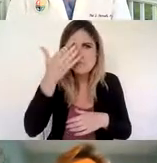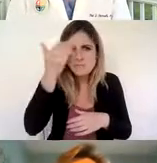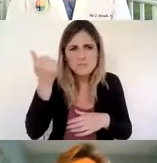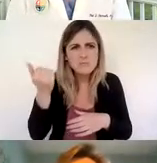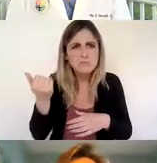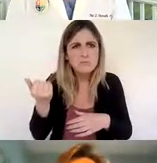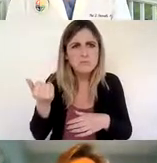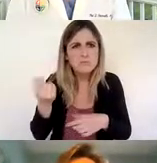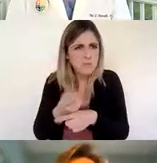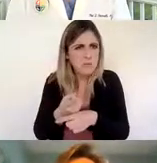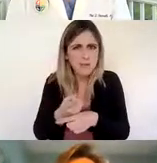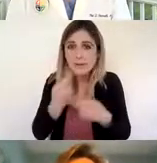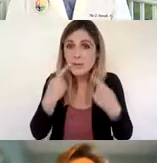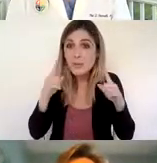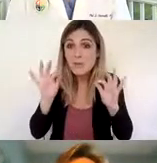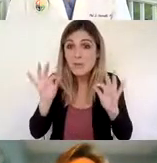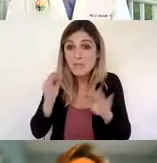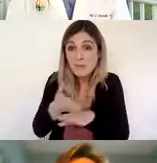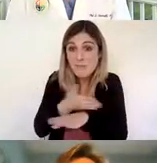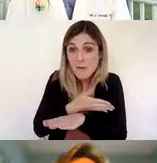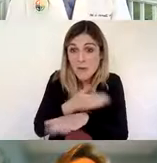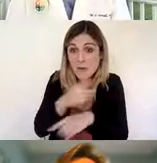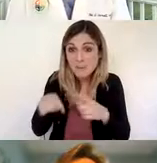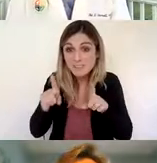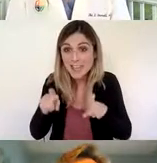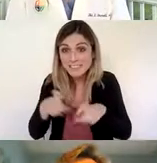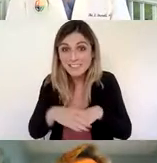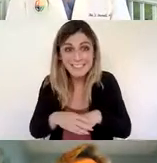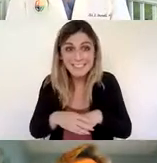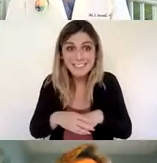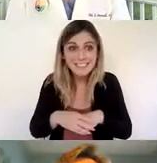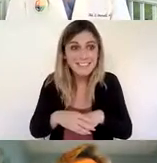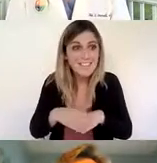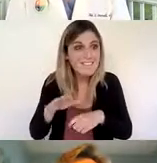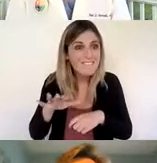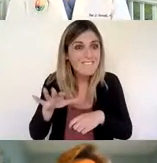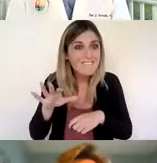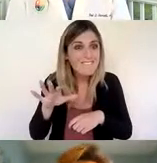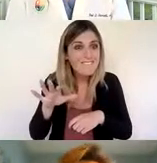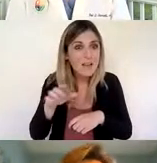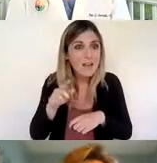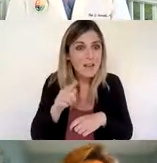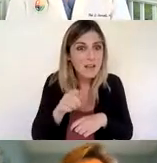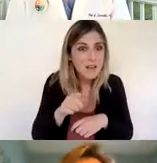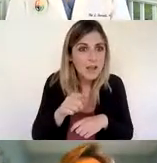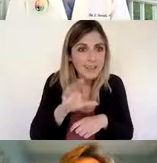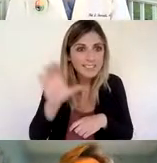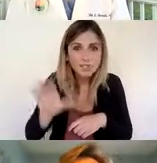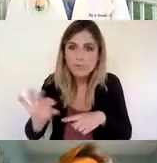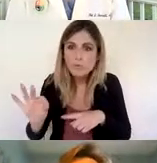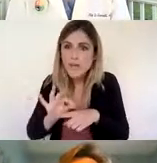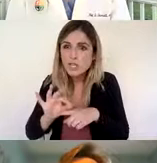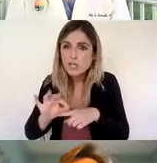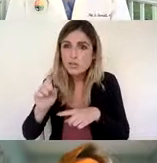Yep, it worked perfectly, didn't it? Mm-hmm. Yeah, I wouldn't change anything except find that button again. It's a Zoom function because you have to switch